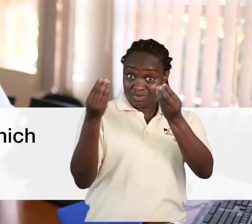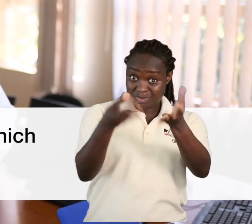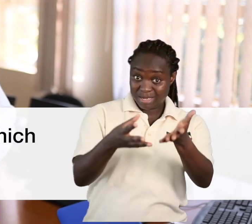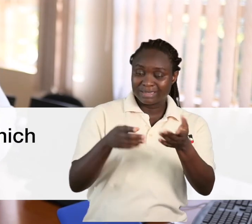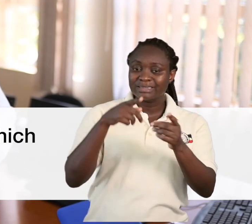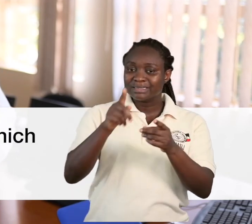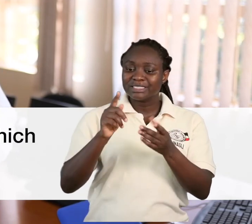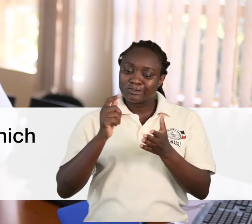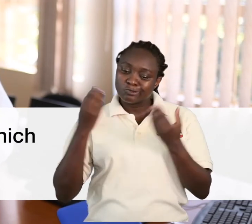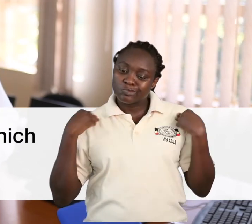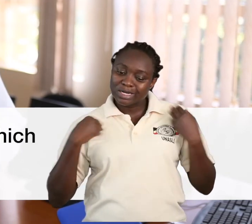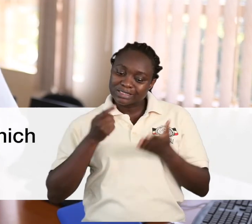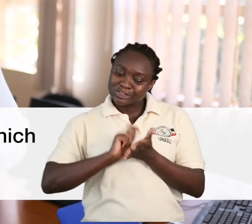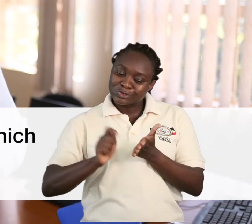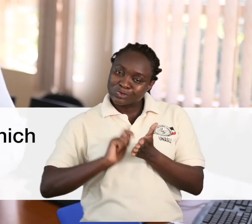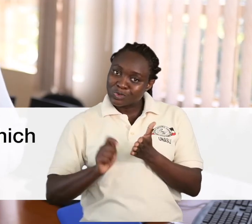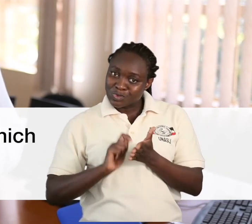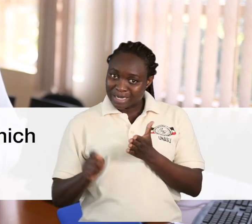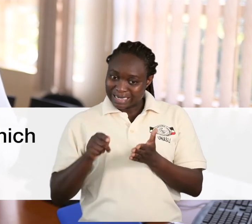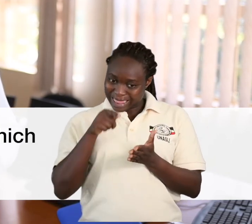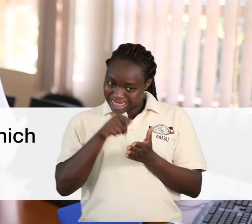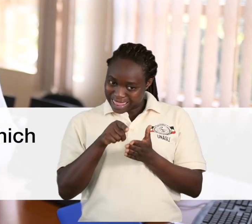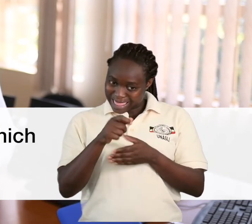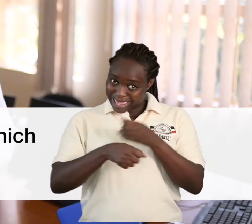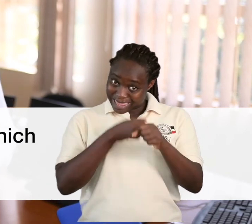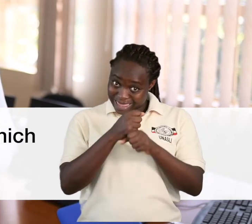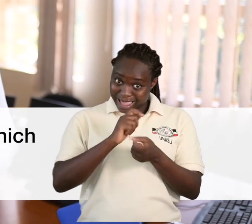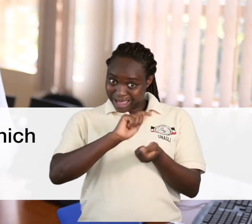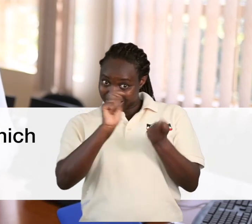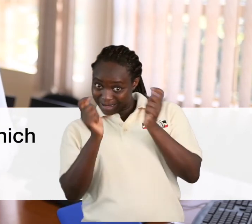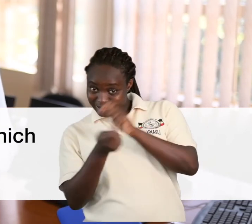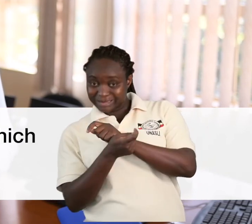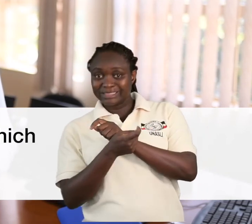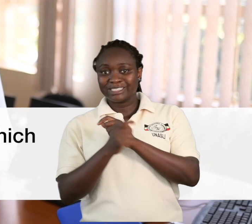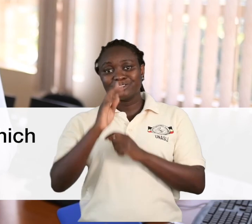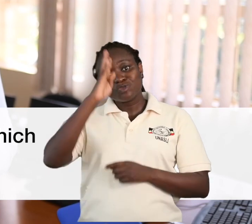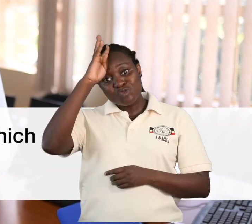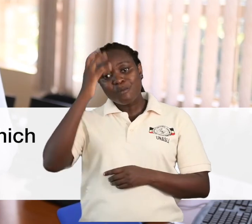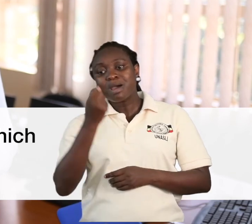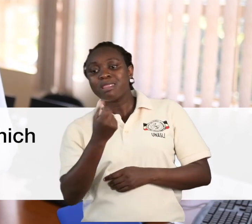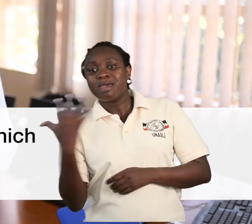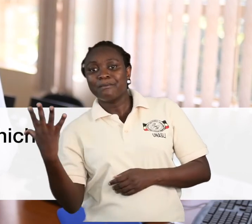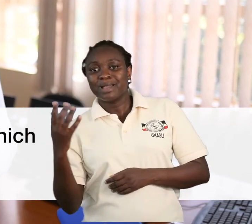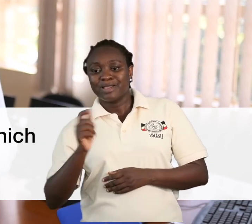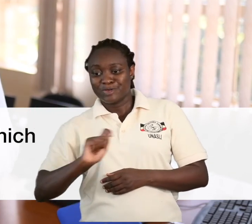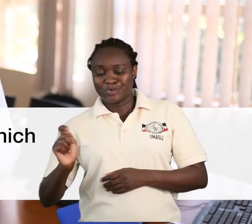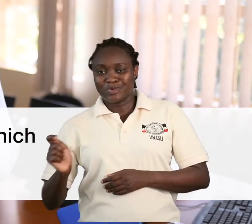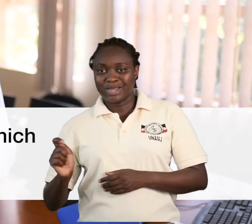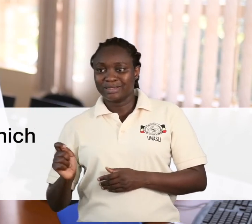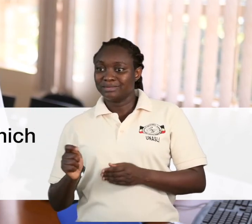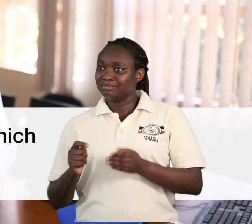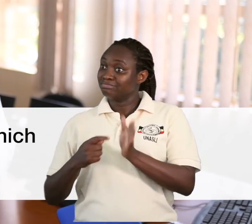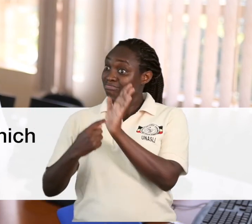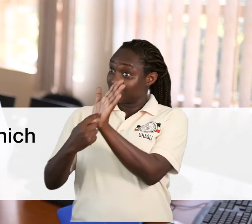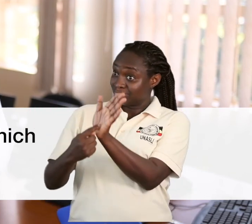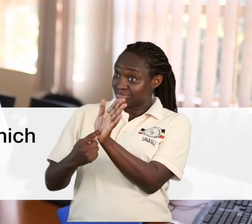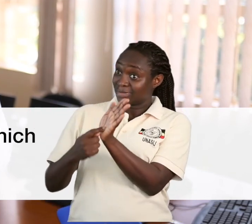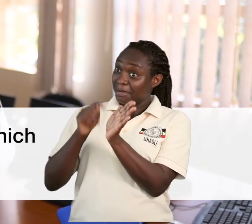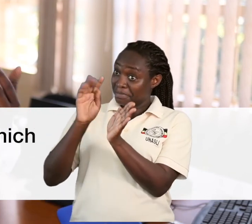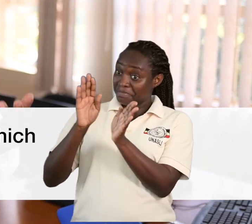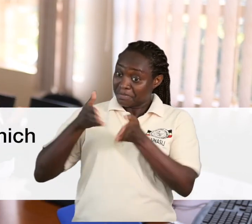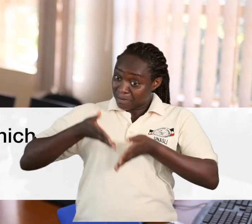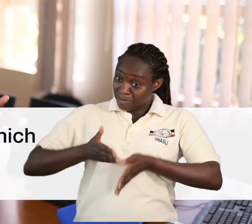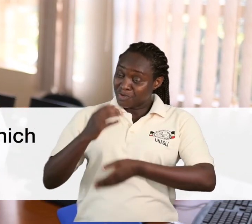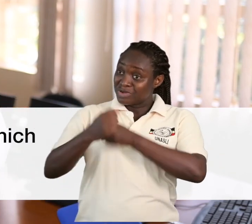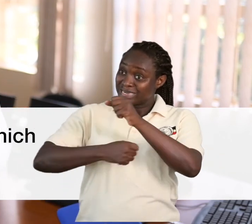which they were born, and you convert that year to Roman numerals. You will then tell them this is the year in which you